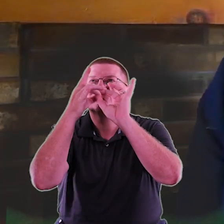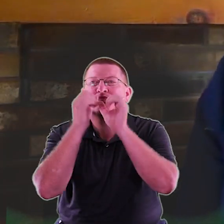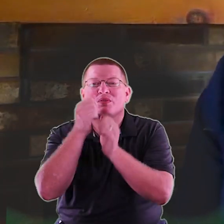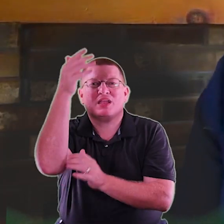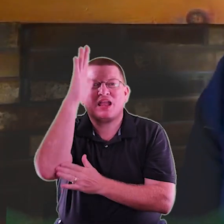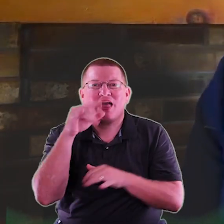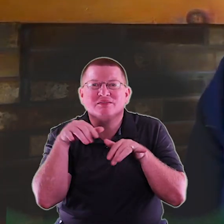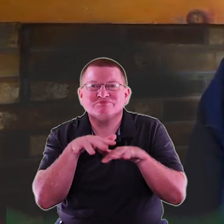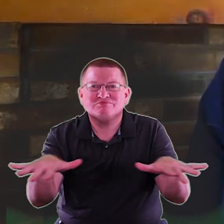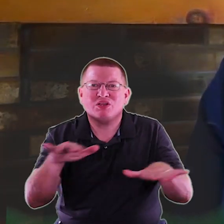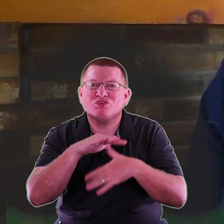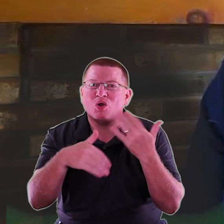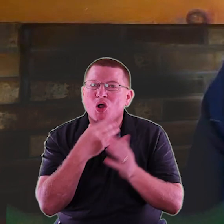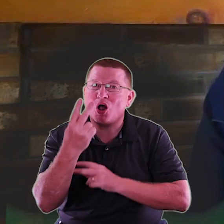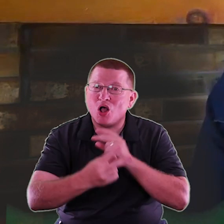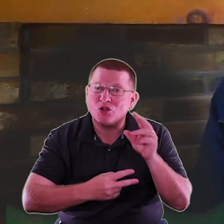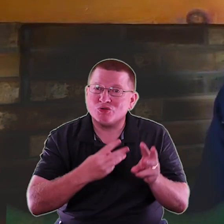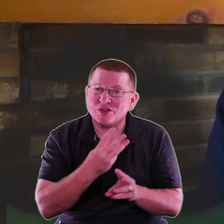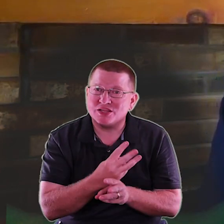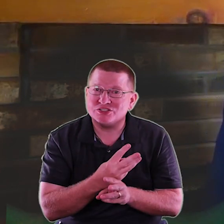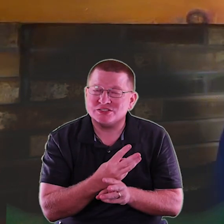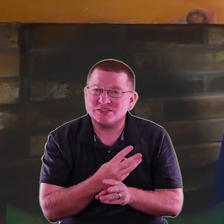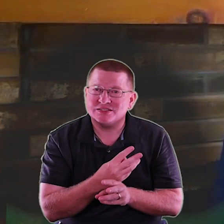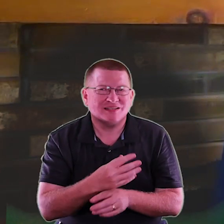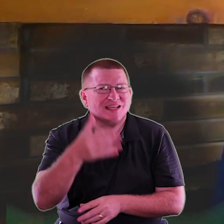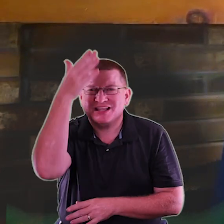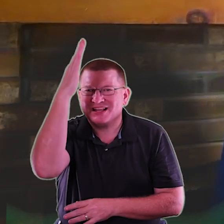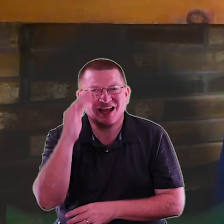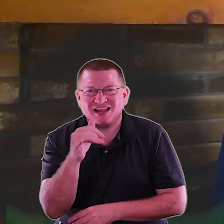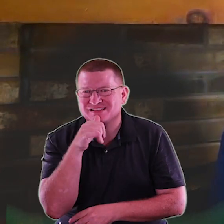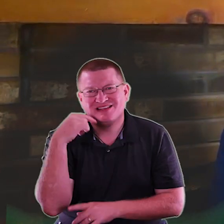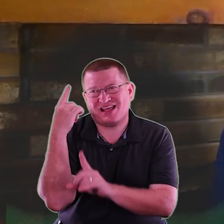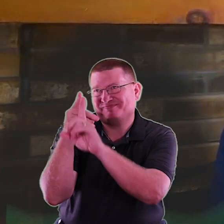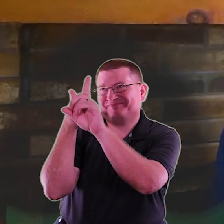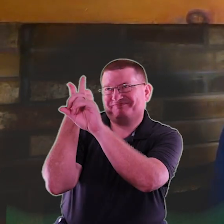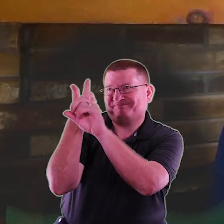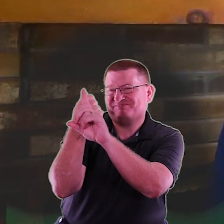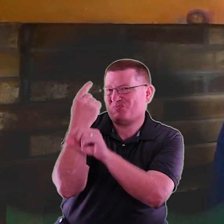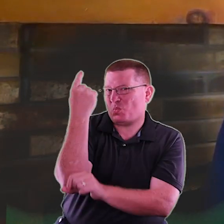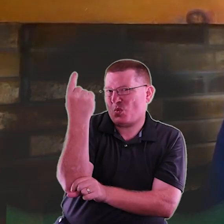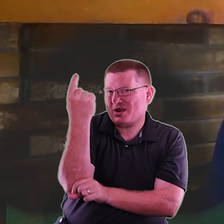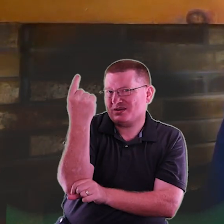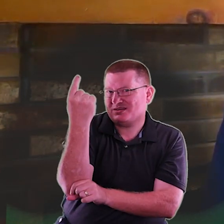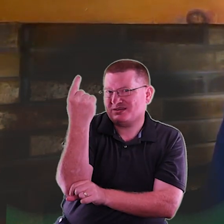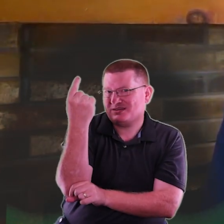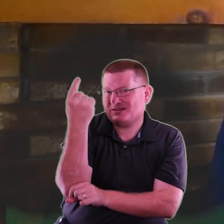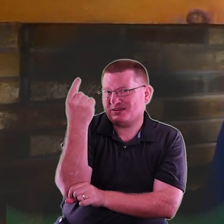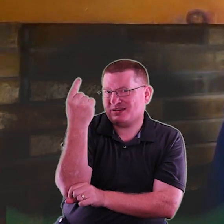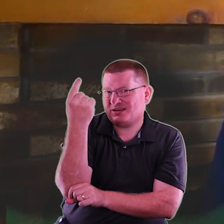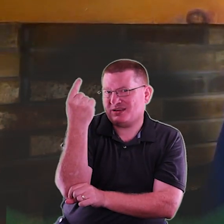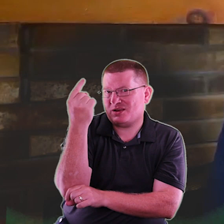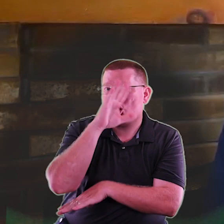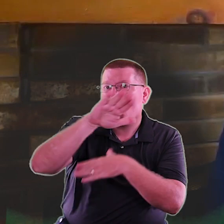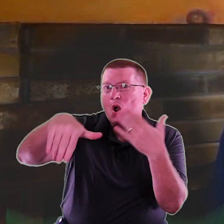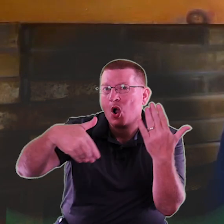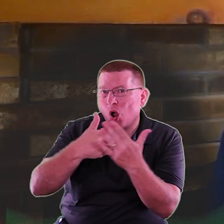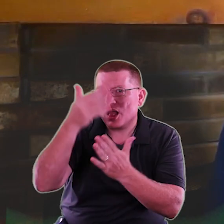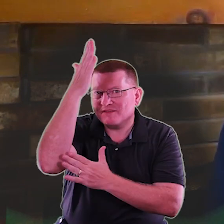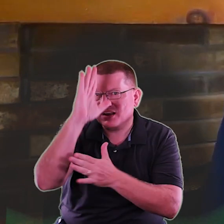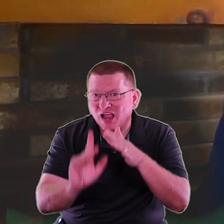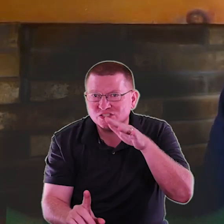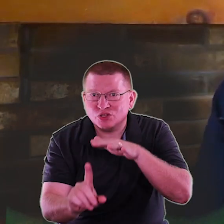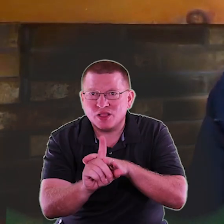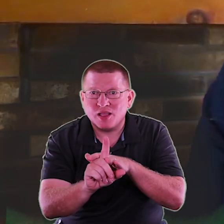into all creation. God is not a lone ranger, and all of God shows up. All of God shows